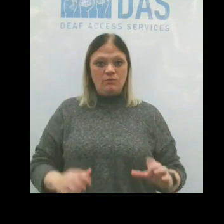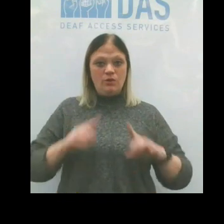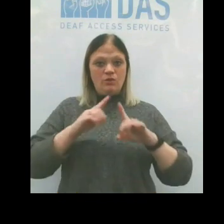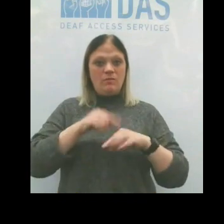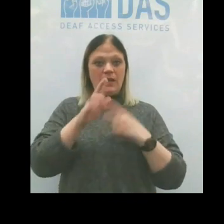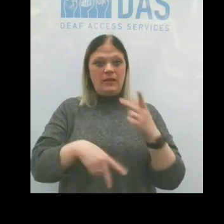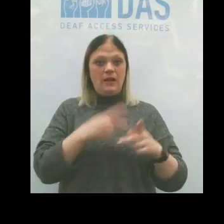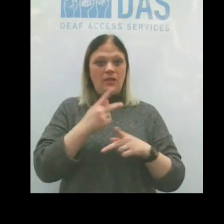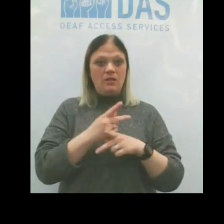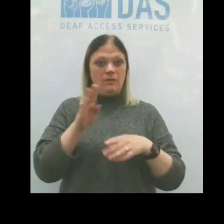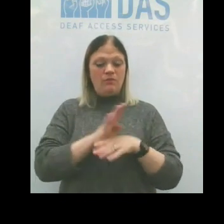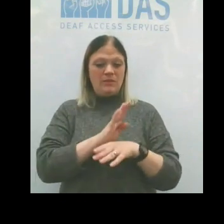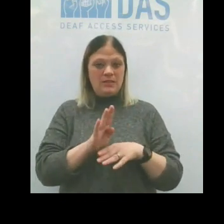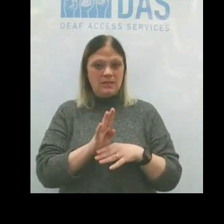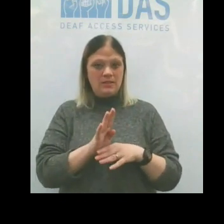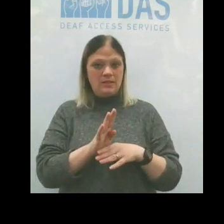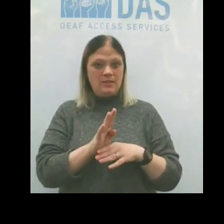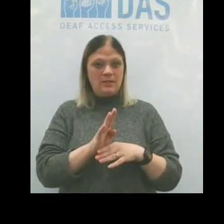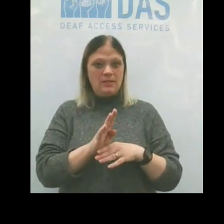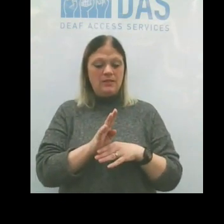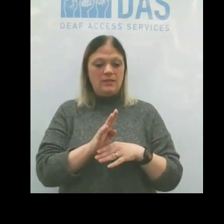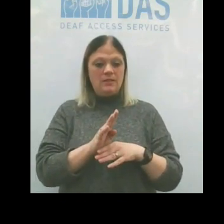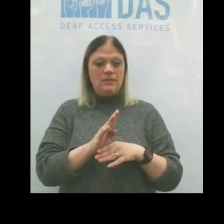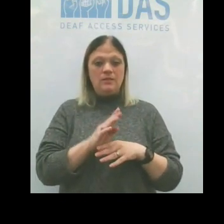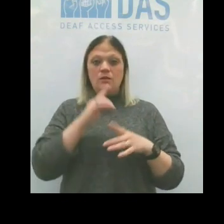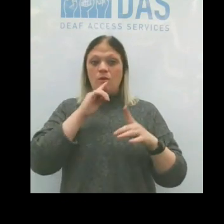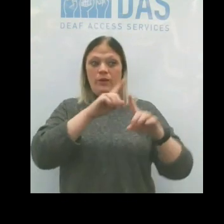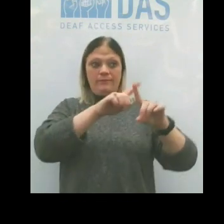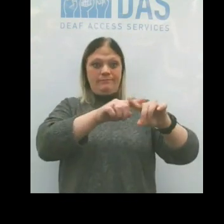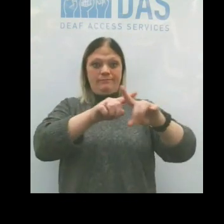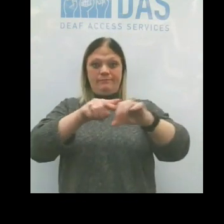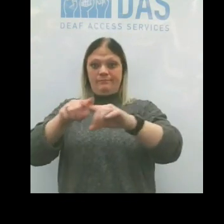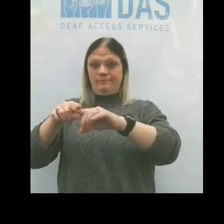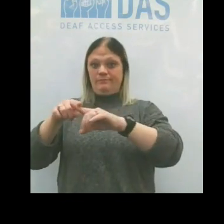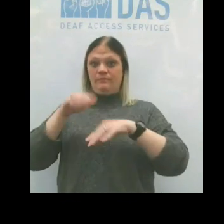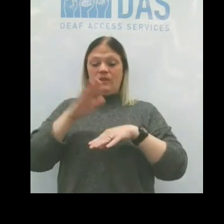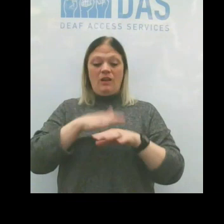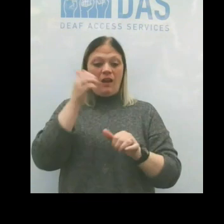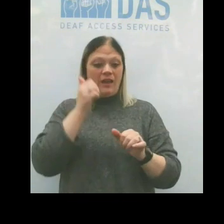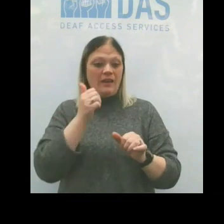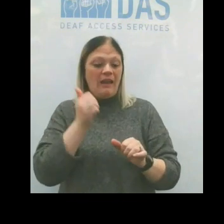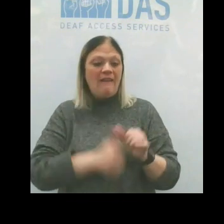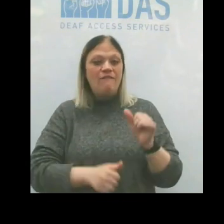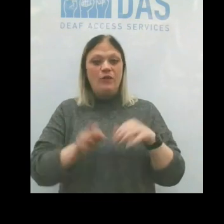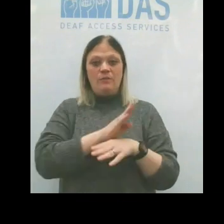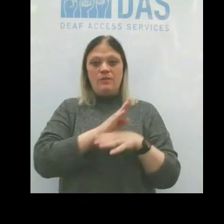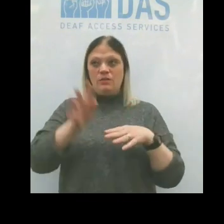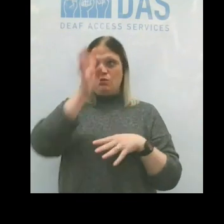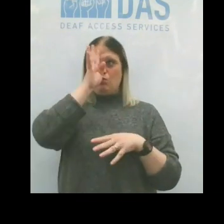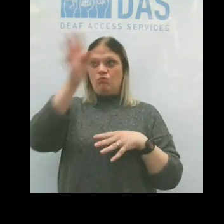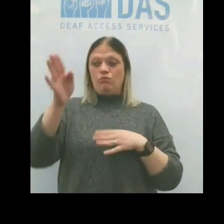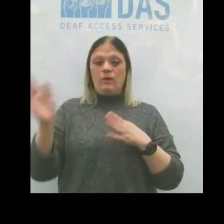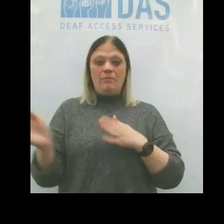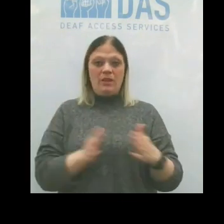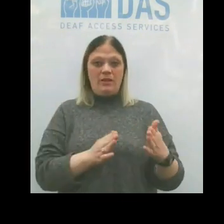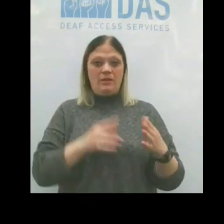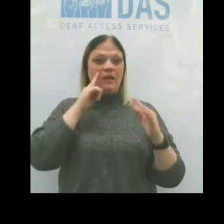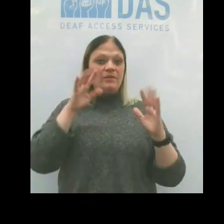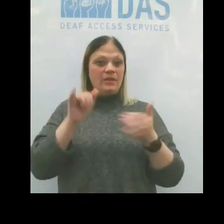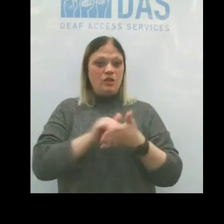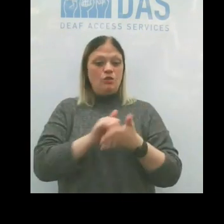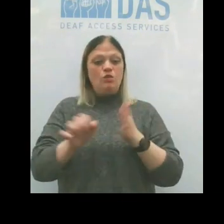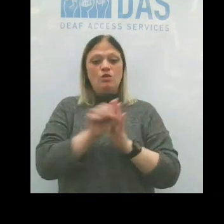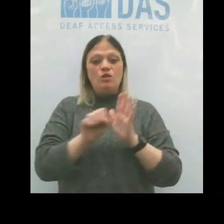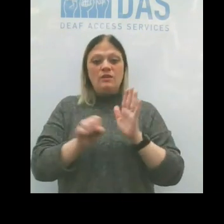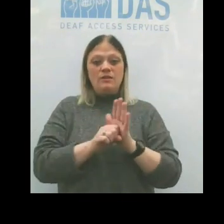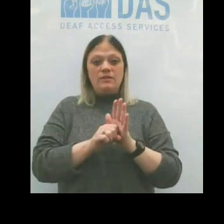type of business they are. So it is incumbent upon every business to come up with a plan. I am expecting New York State to release this